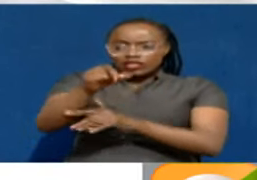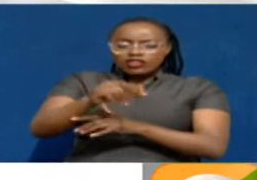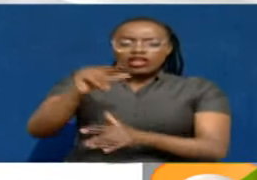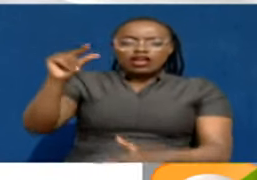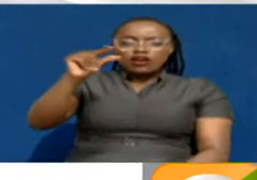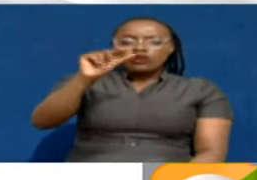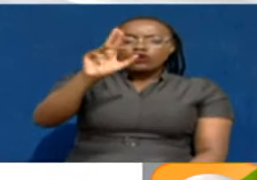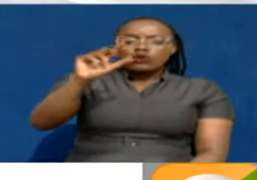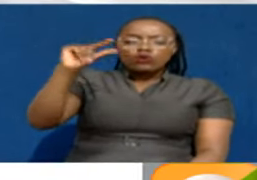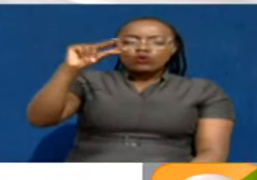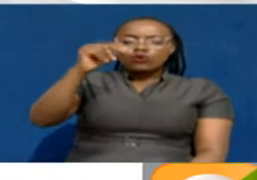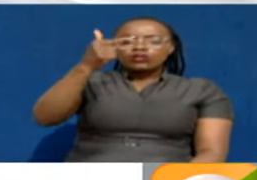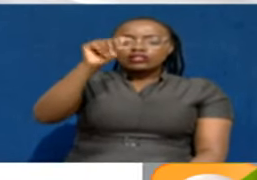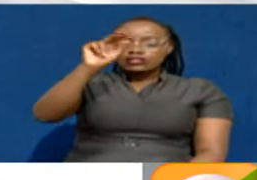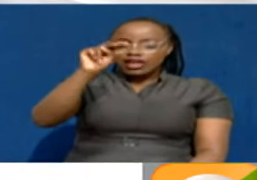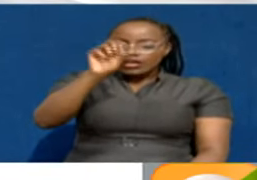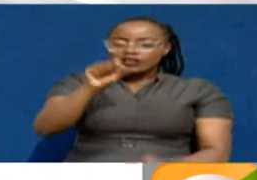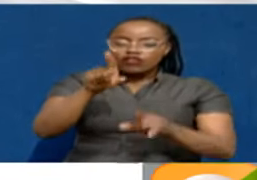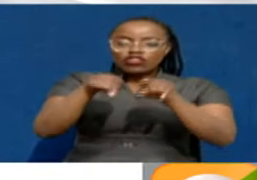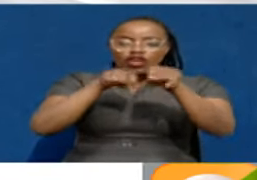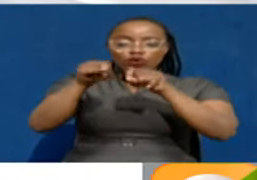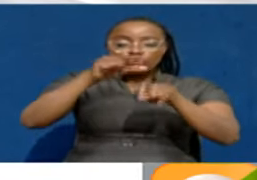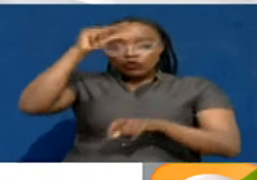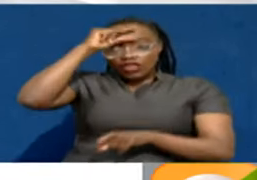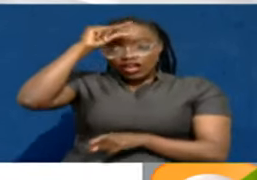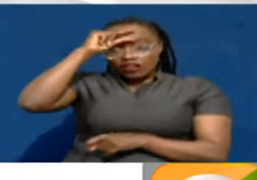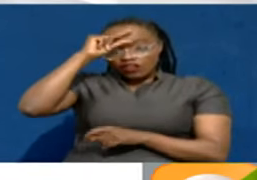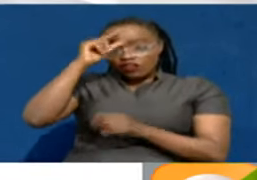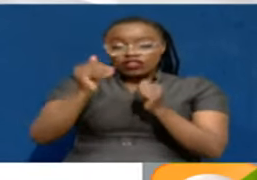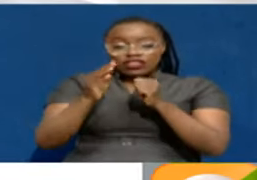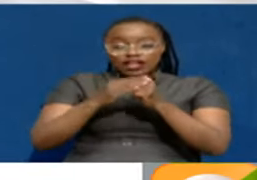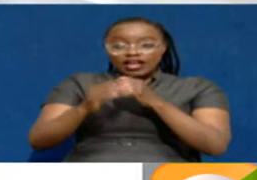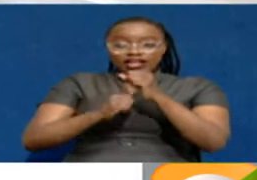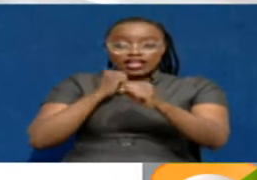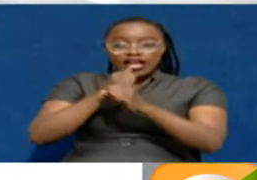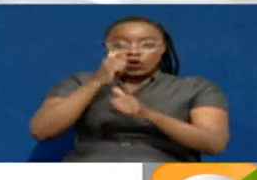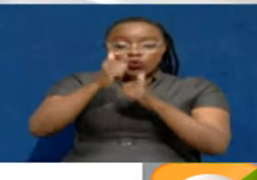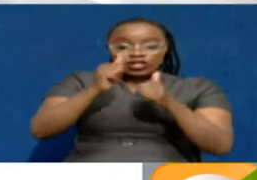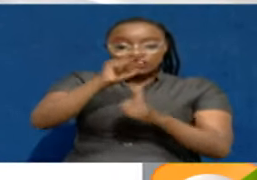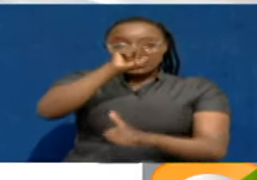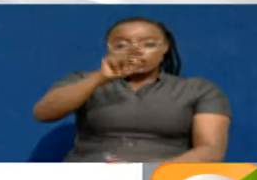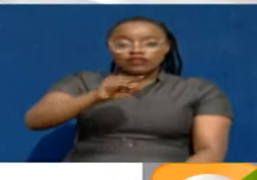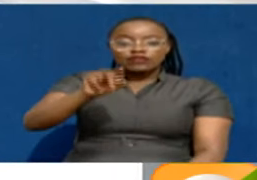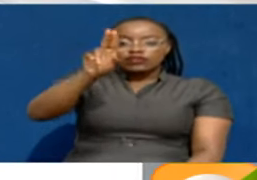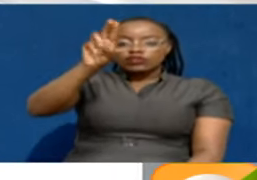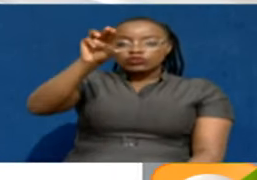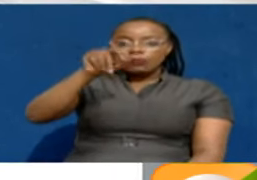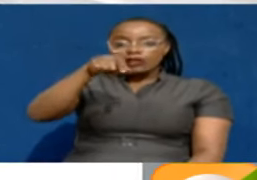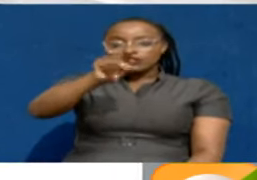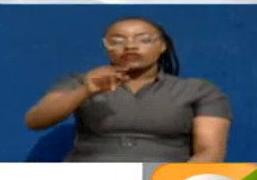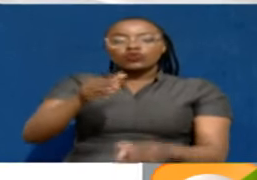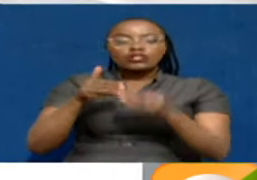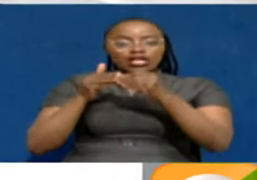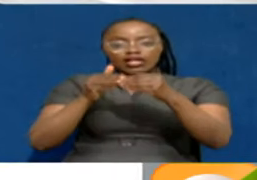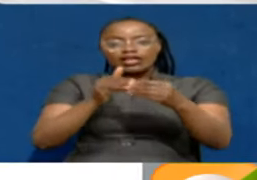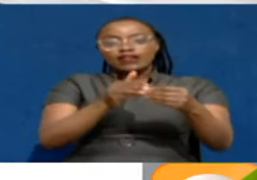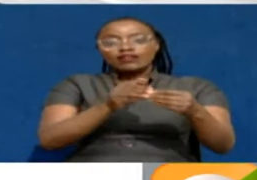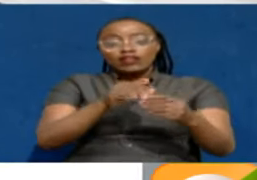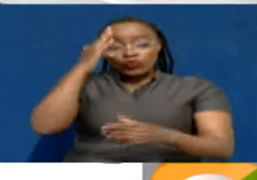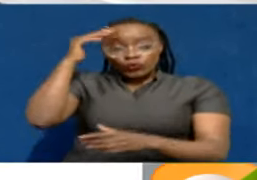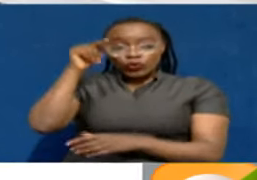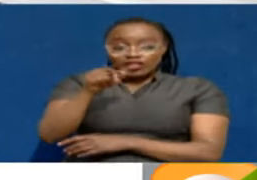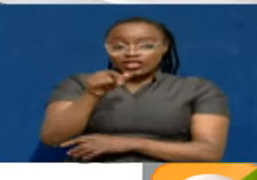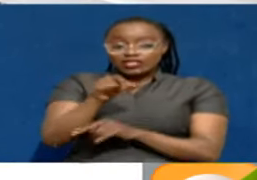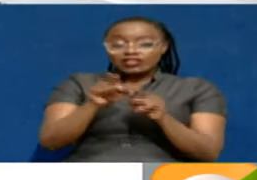Gupta family really controlled the government for the 9 years that Jacob Zuma was in power. And, you know, that